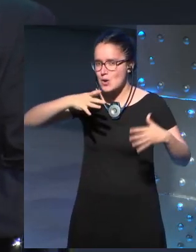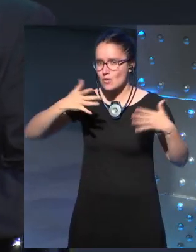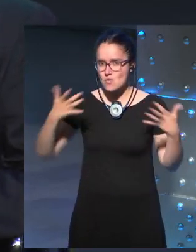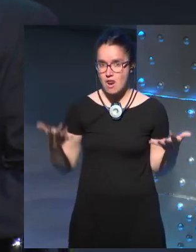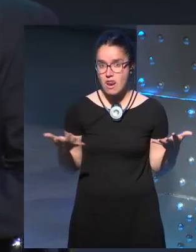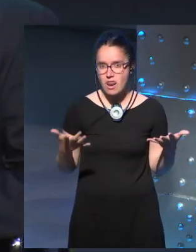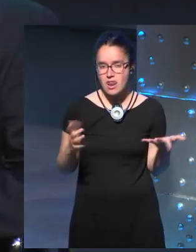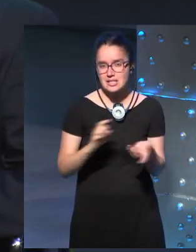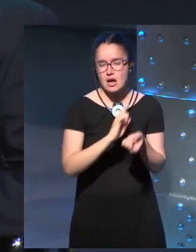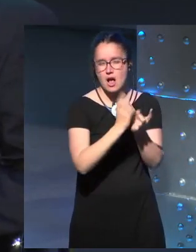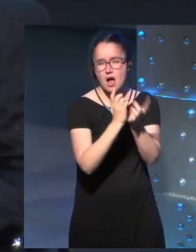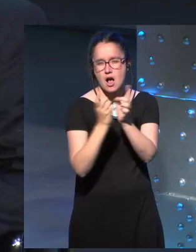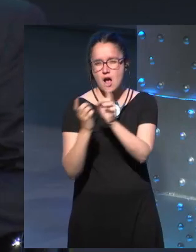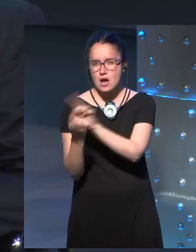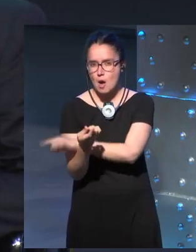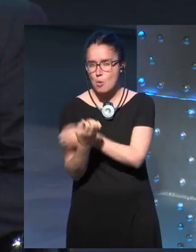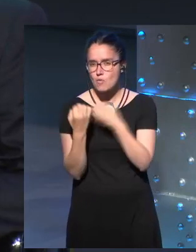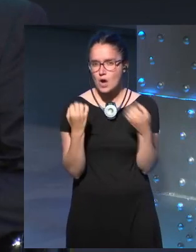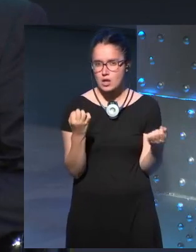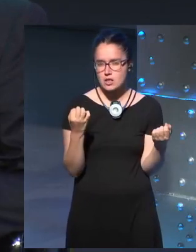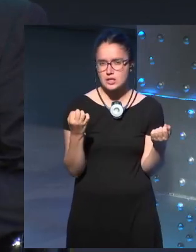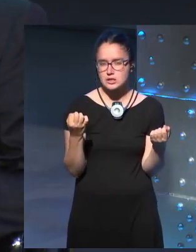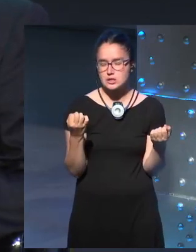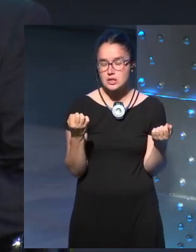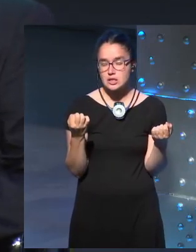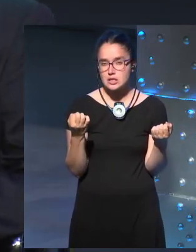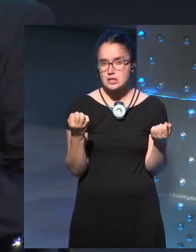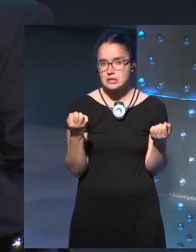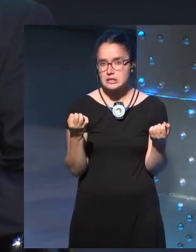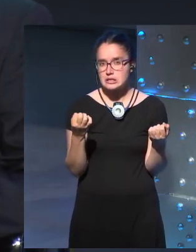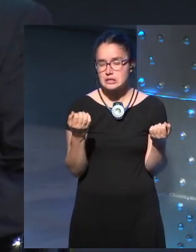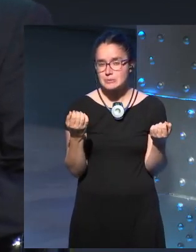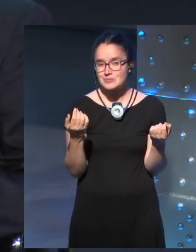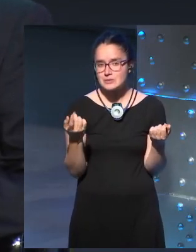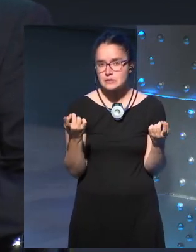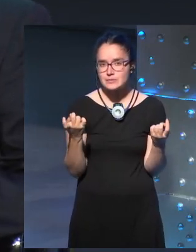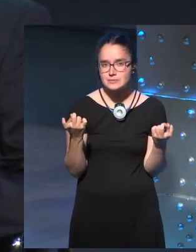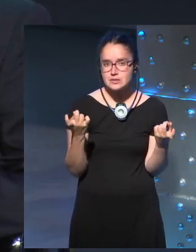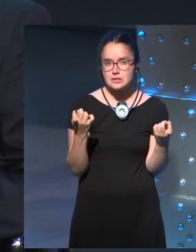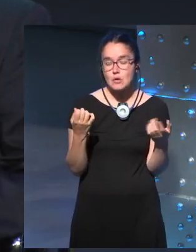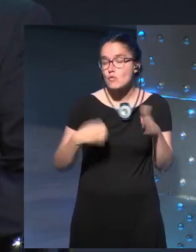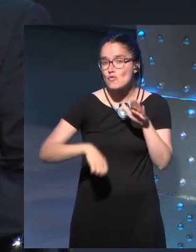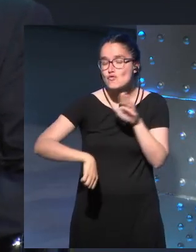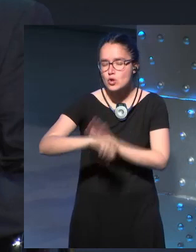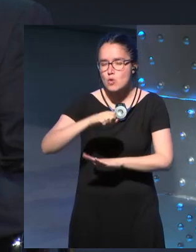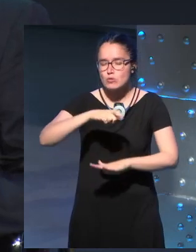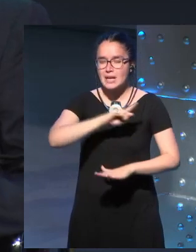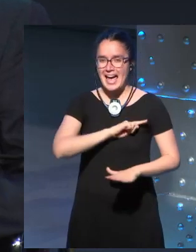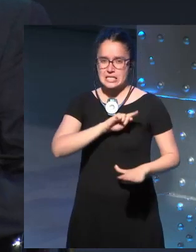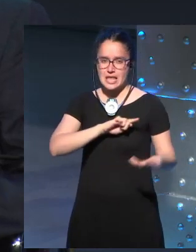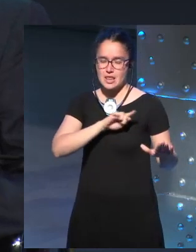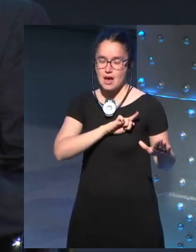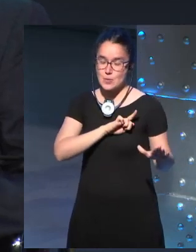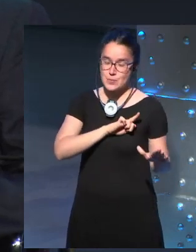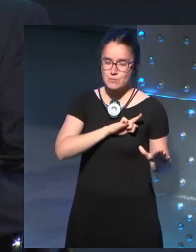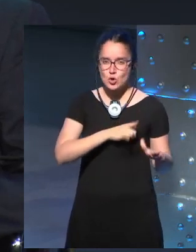that I'm concerned about now is that this variety of changes that have taken place can end up with the football